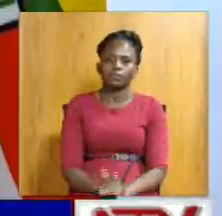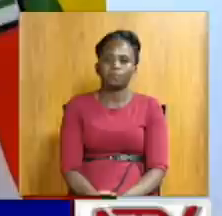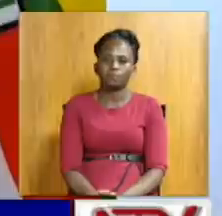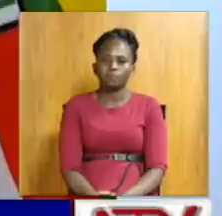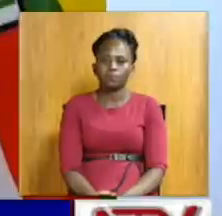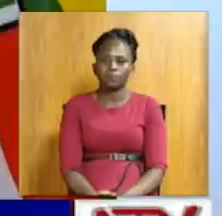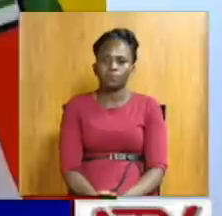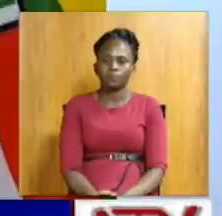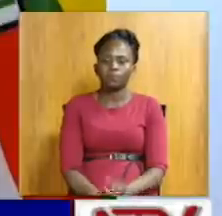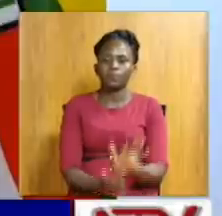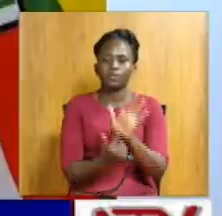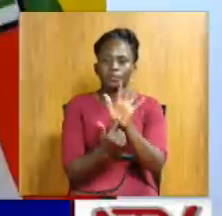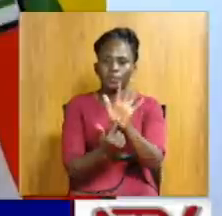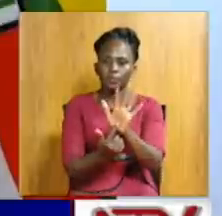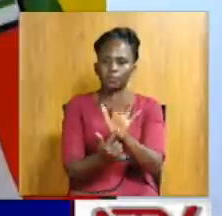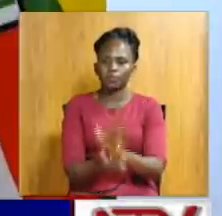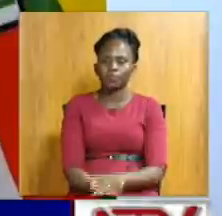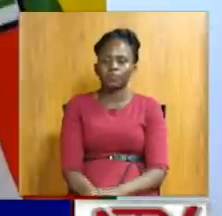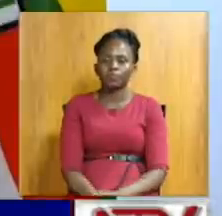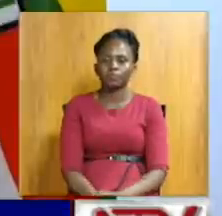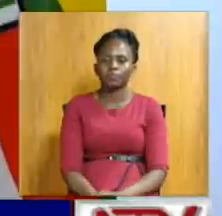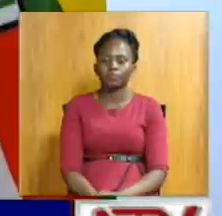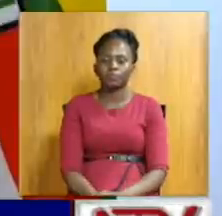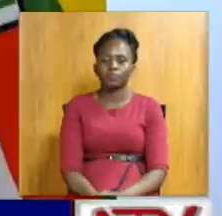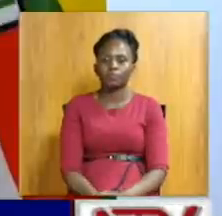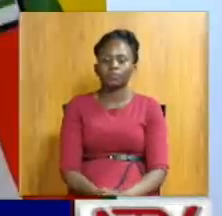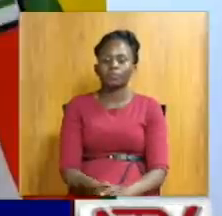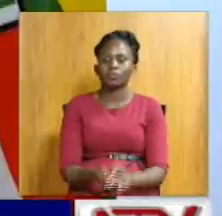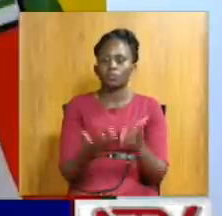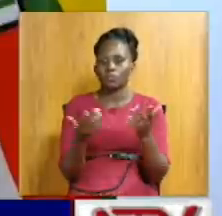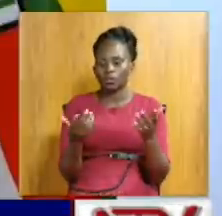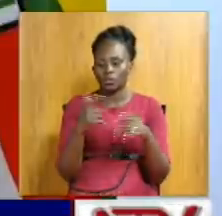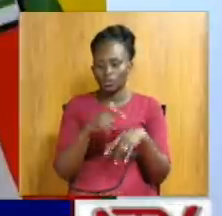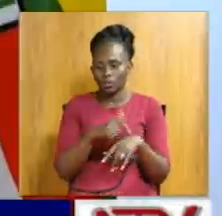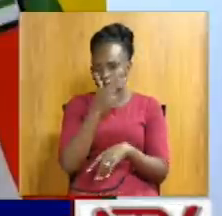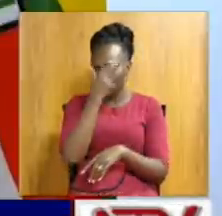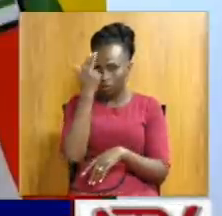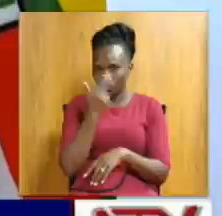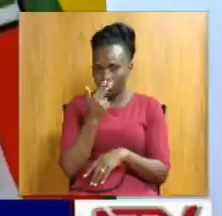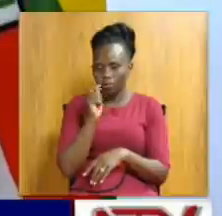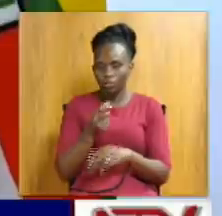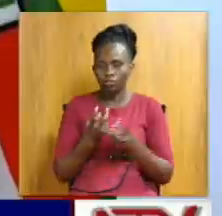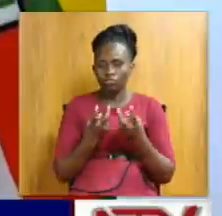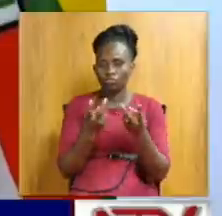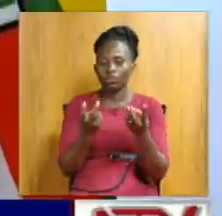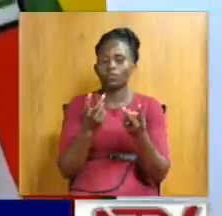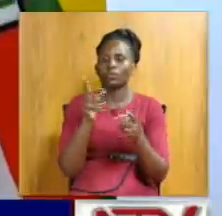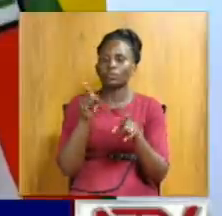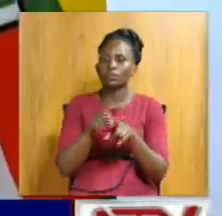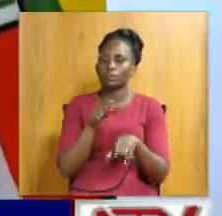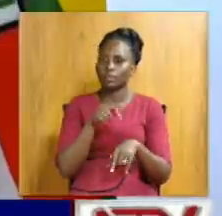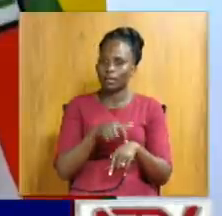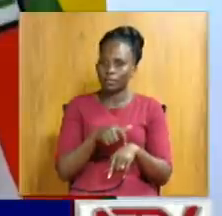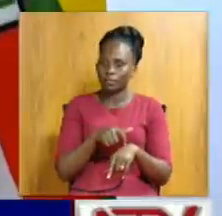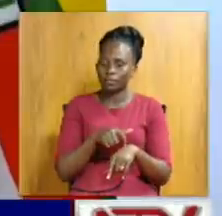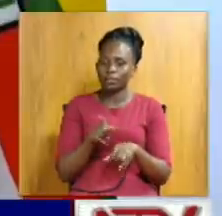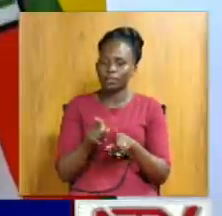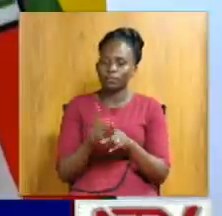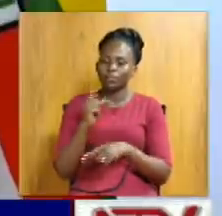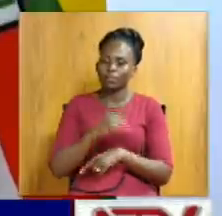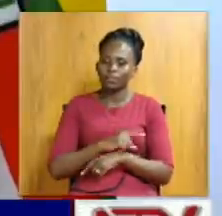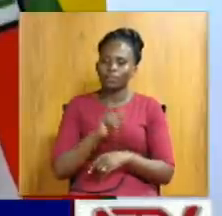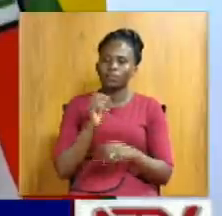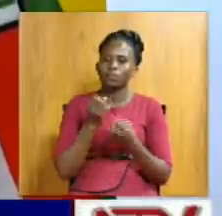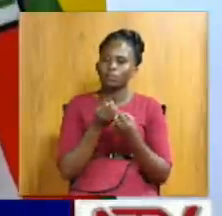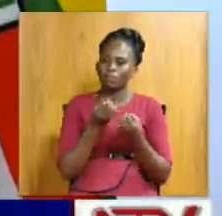To take one example, when all the learners were made to travel on the same day, there was a lot of